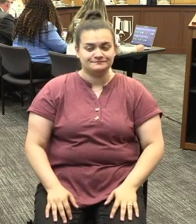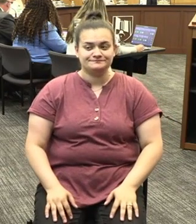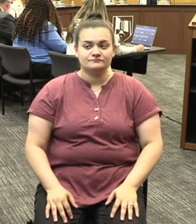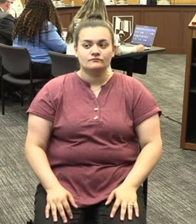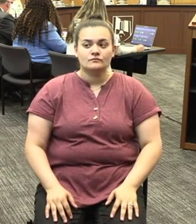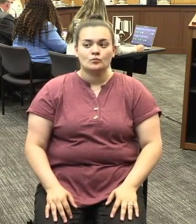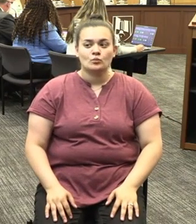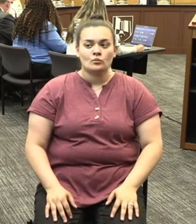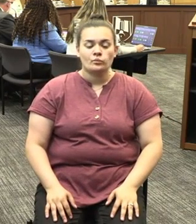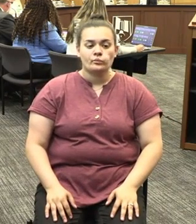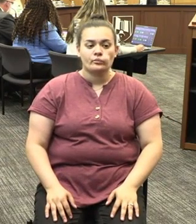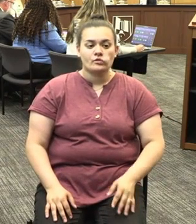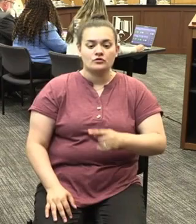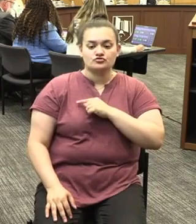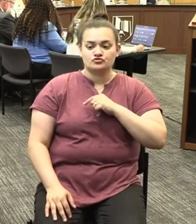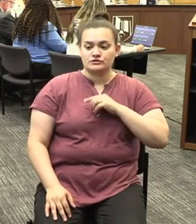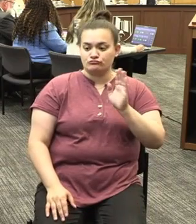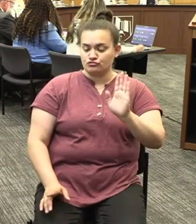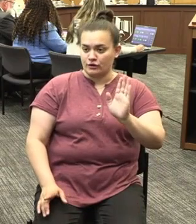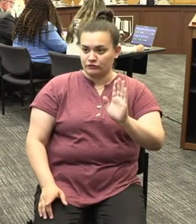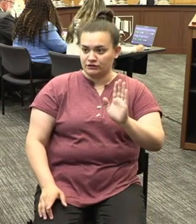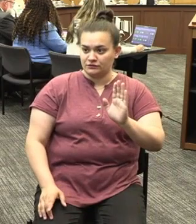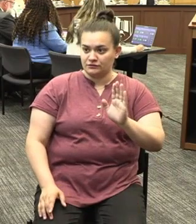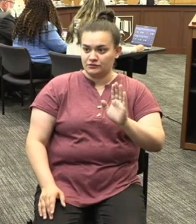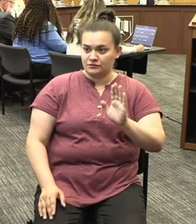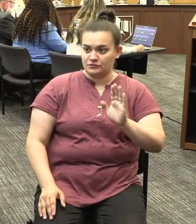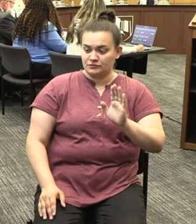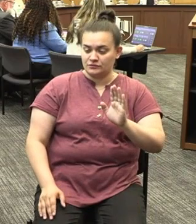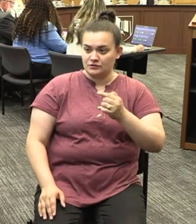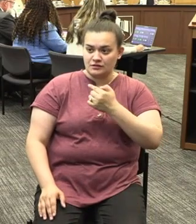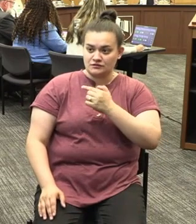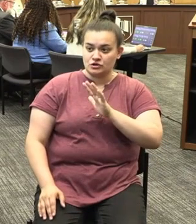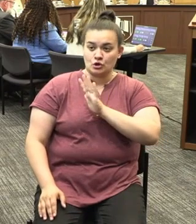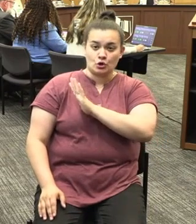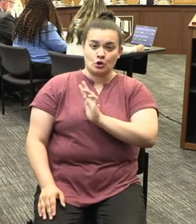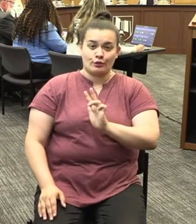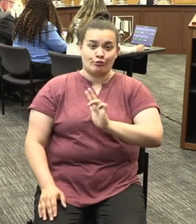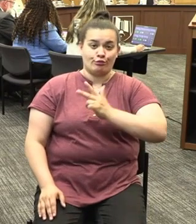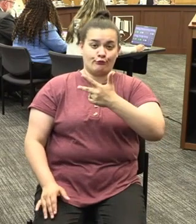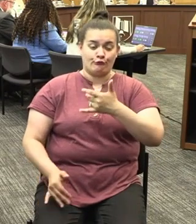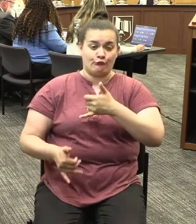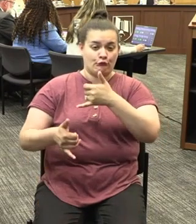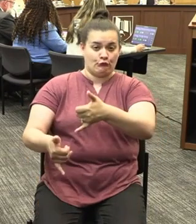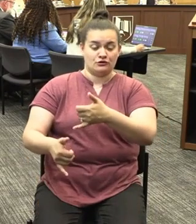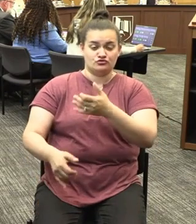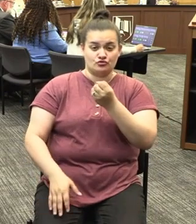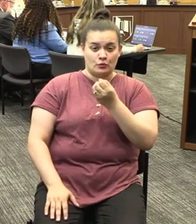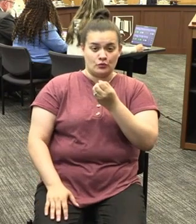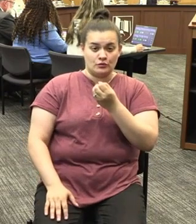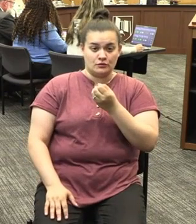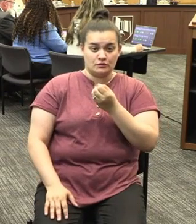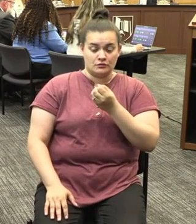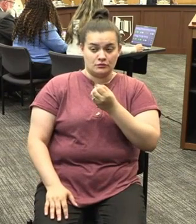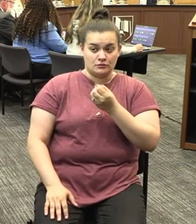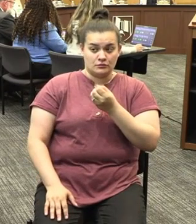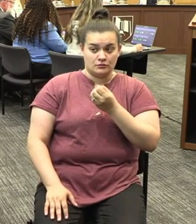So Trustee Broderick had gone, this is her 3rd award. So